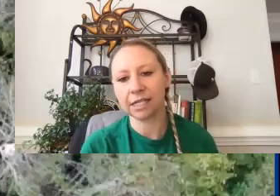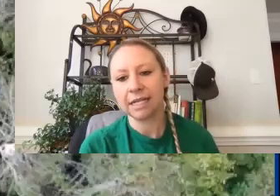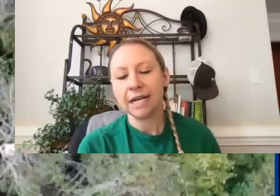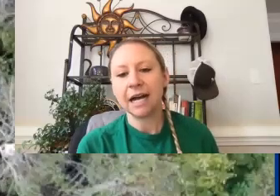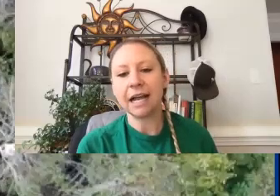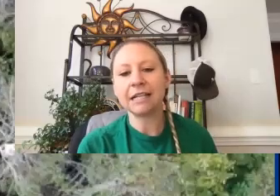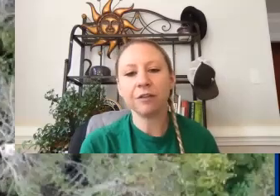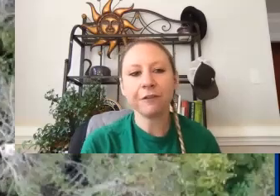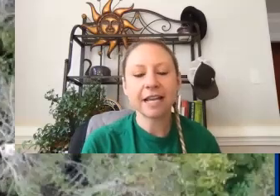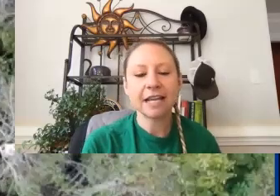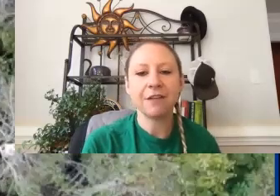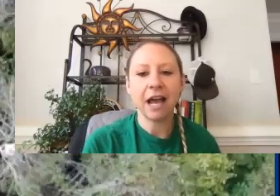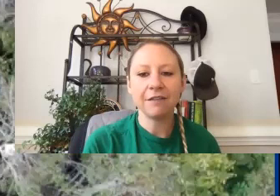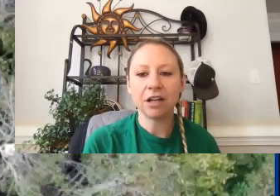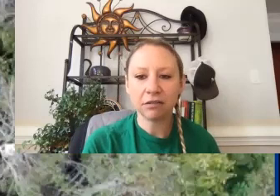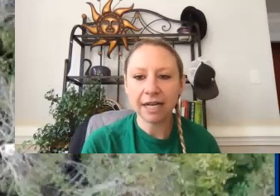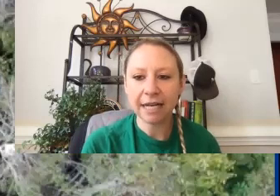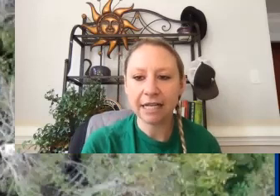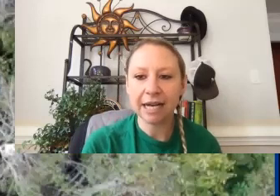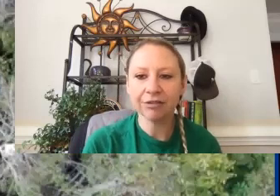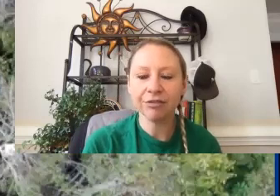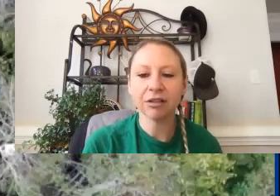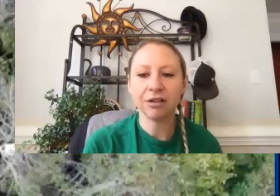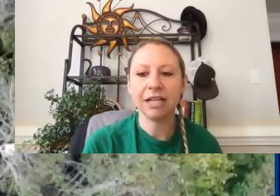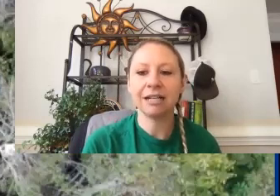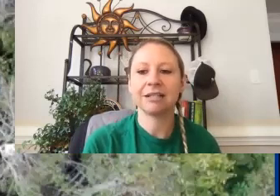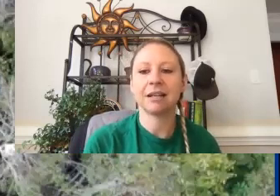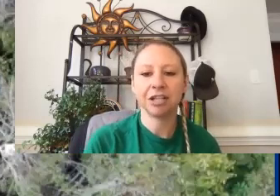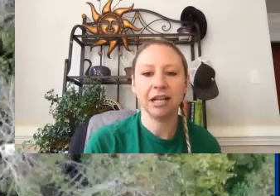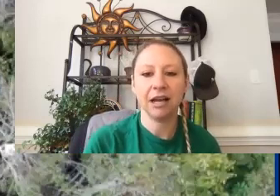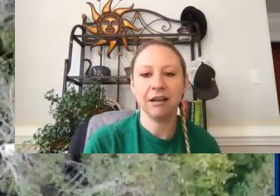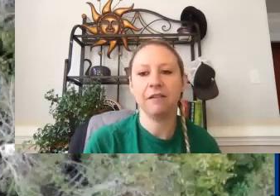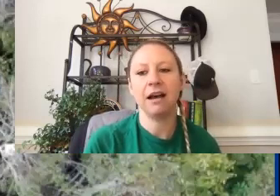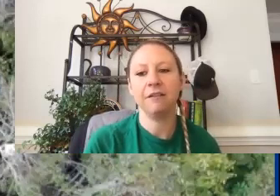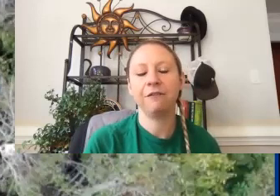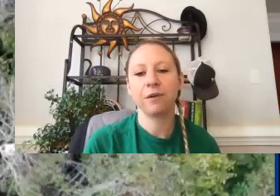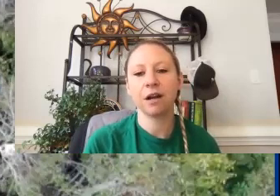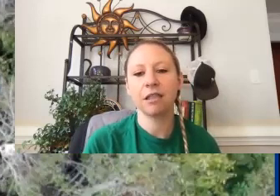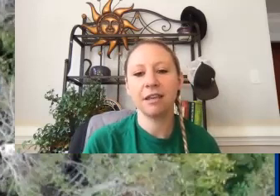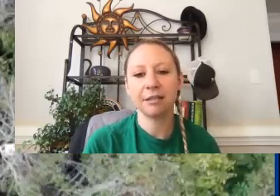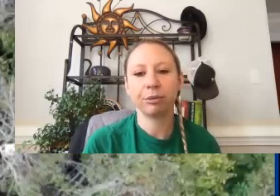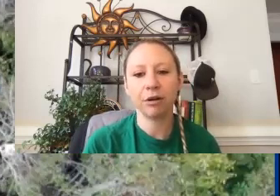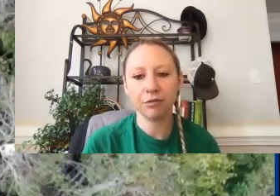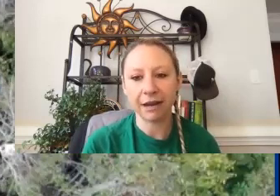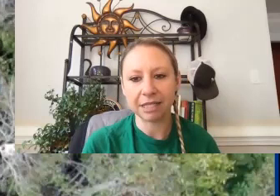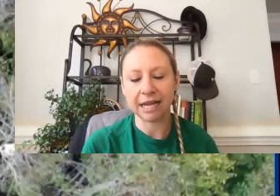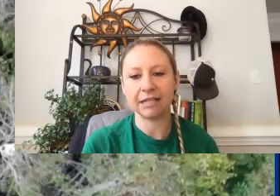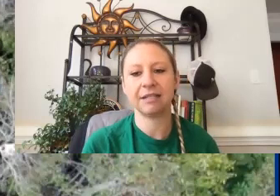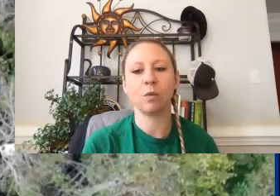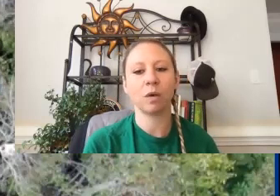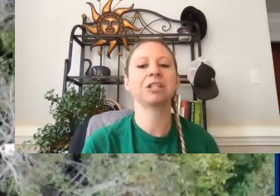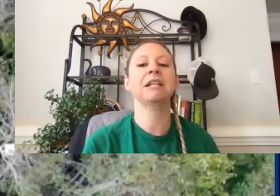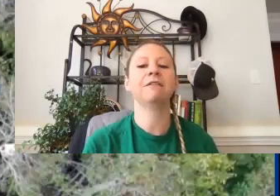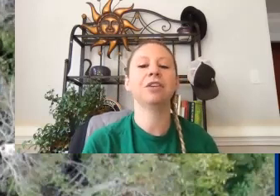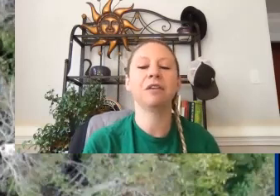www.nc4hcamps.org. And don't forget, if you haven't already, download the learning and discussion guide for this program today. This